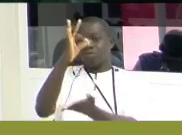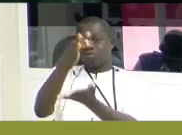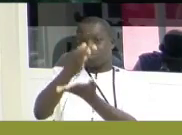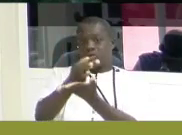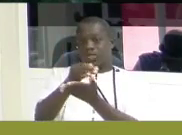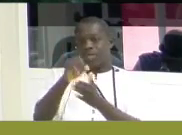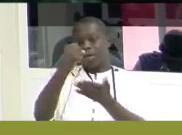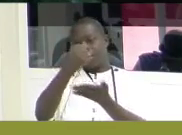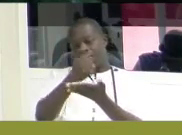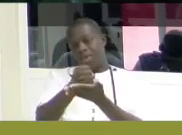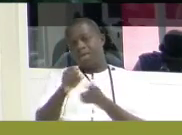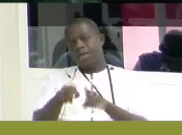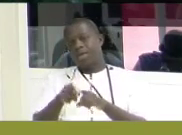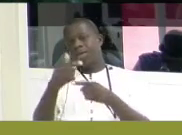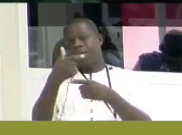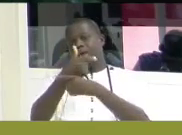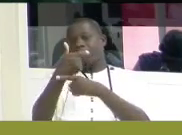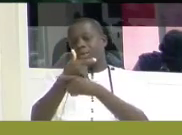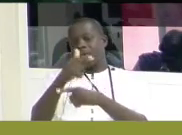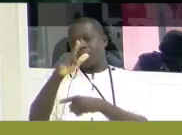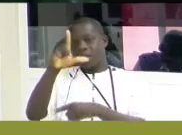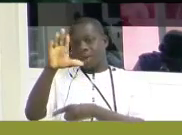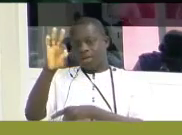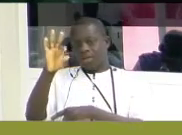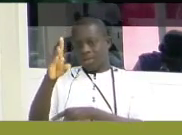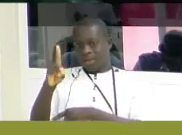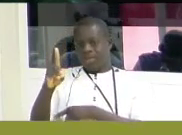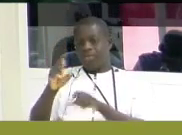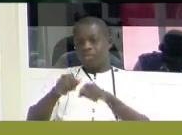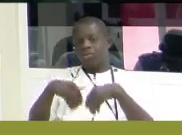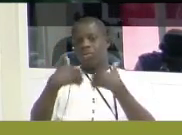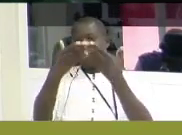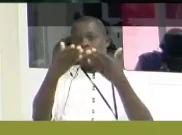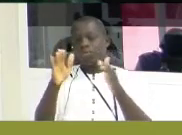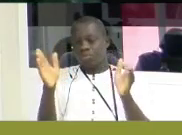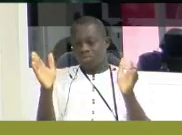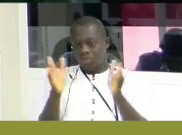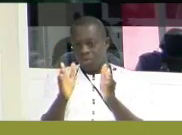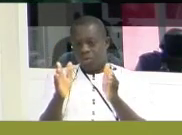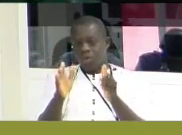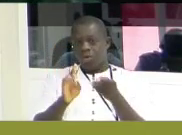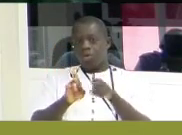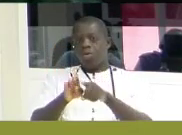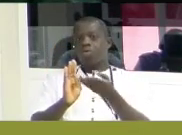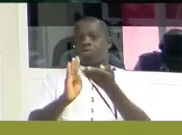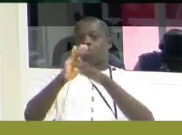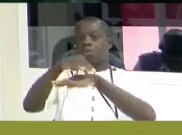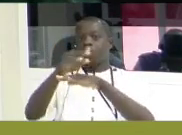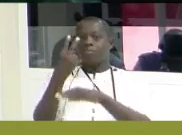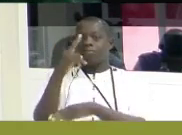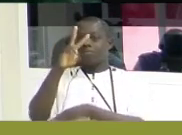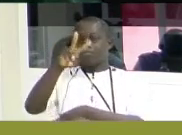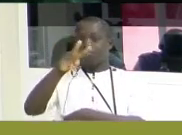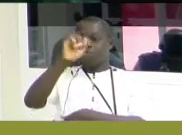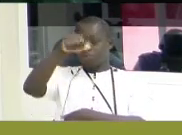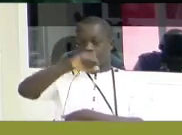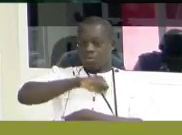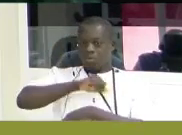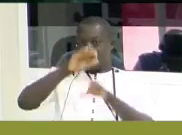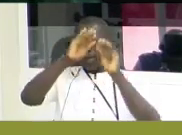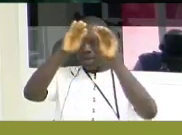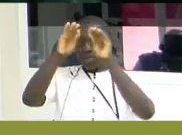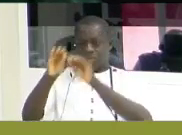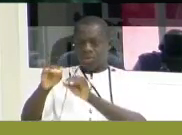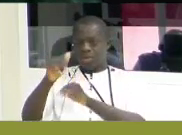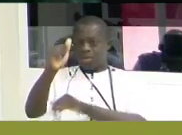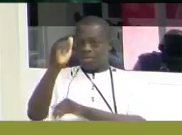Can you just give me a brief overview of your work, your educational background, actually? Give me